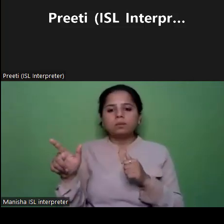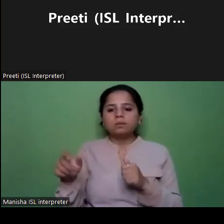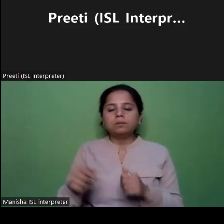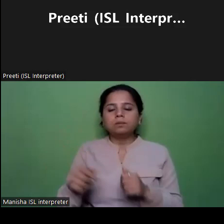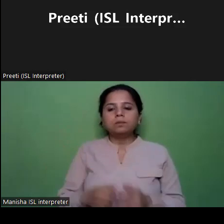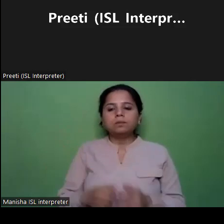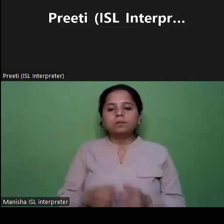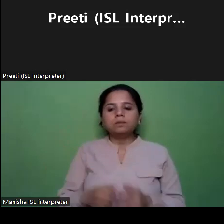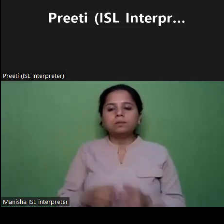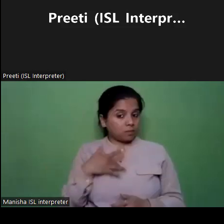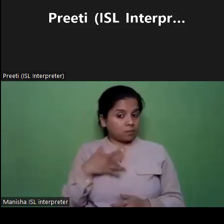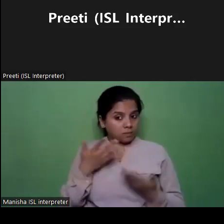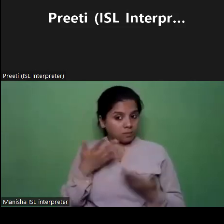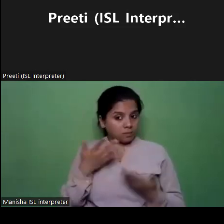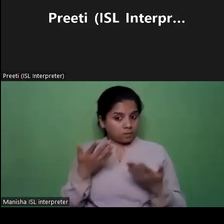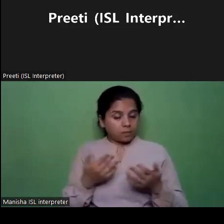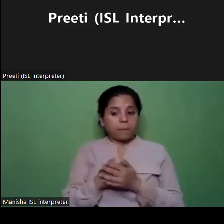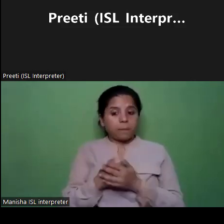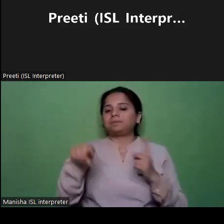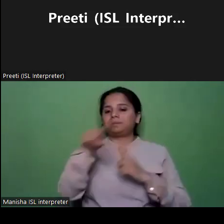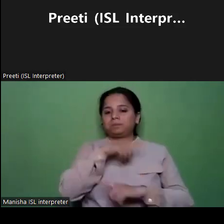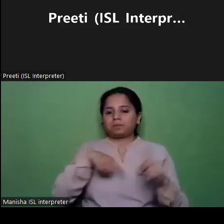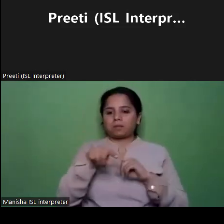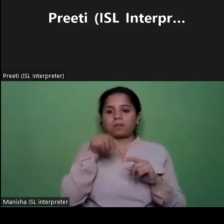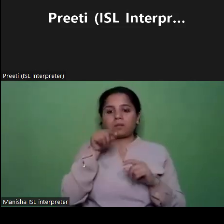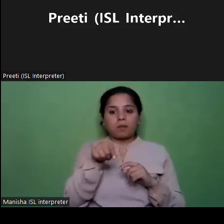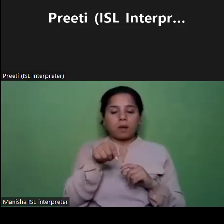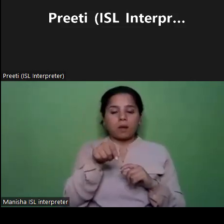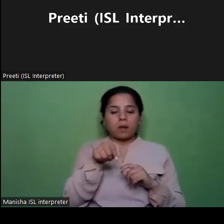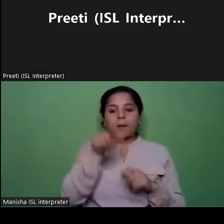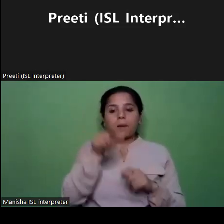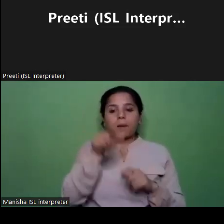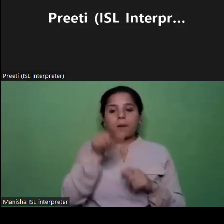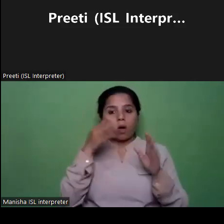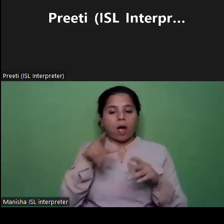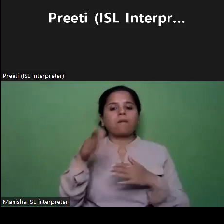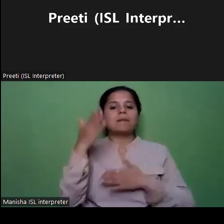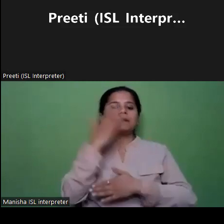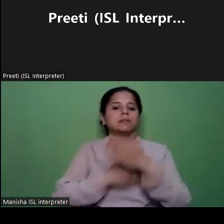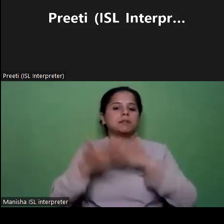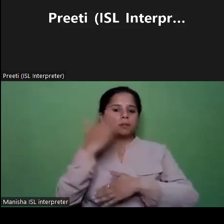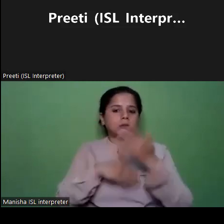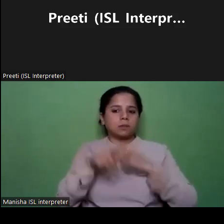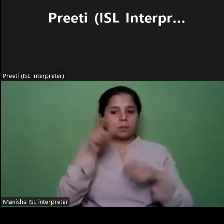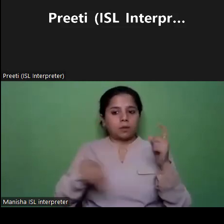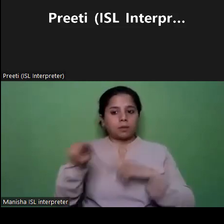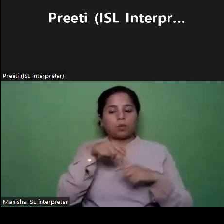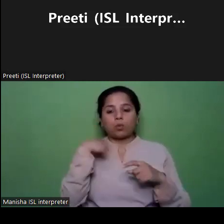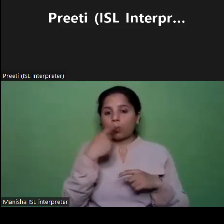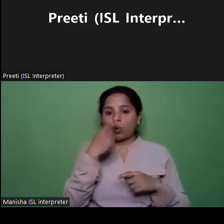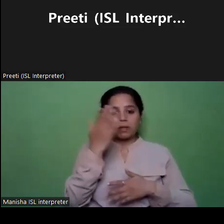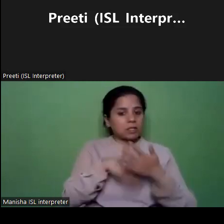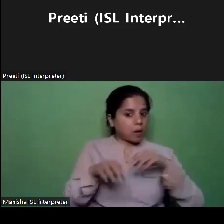right? So such that between the people who have a disability and the people who do not have